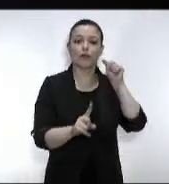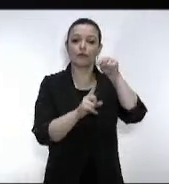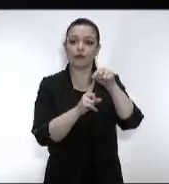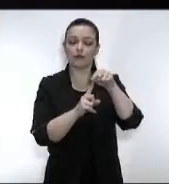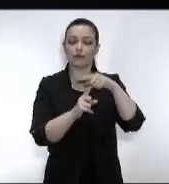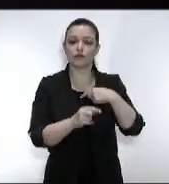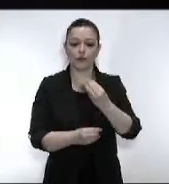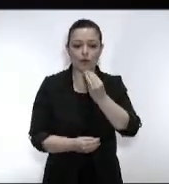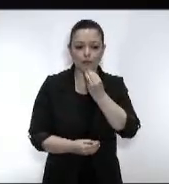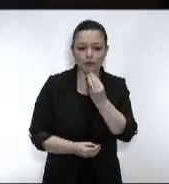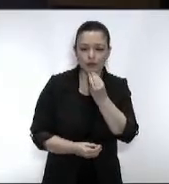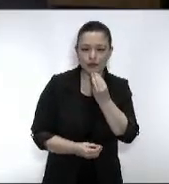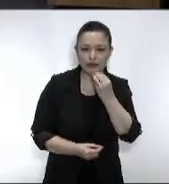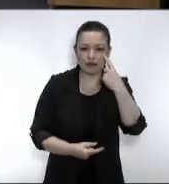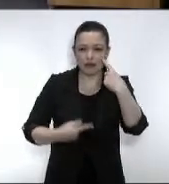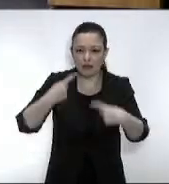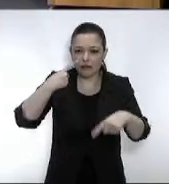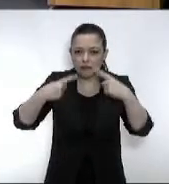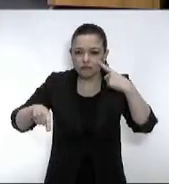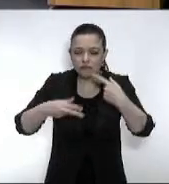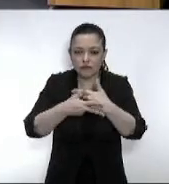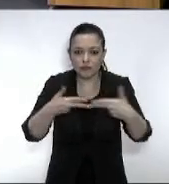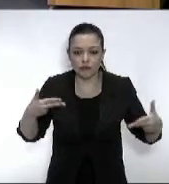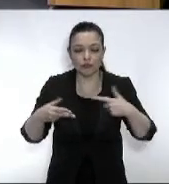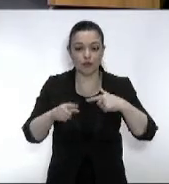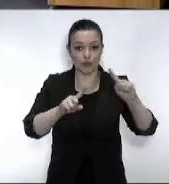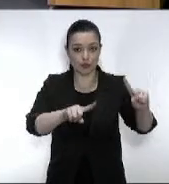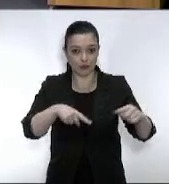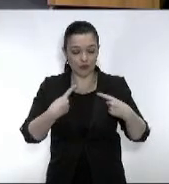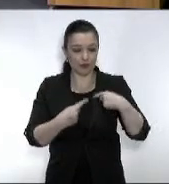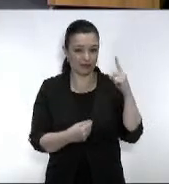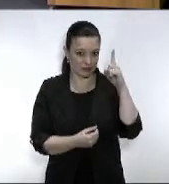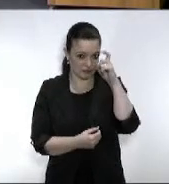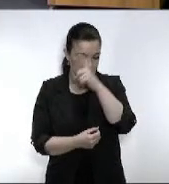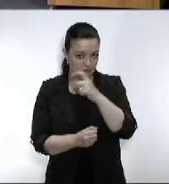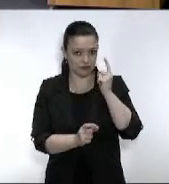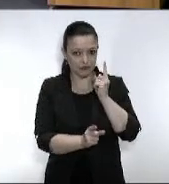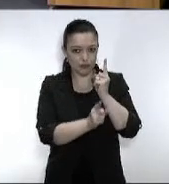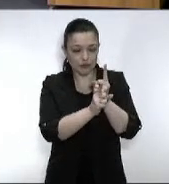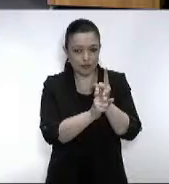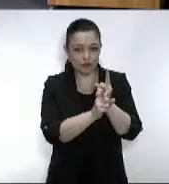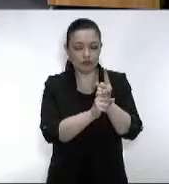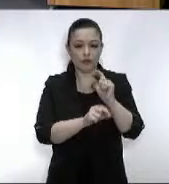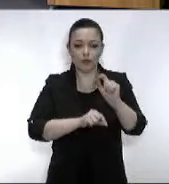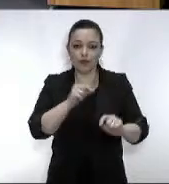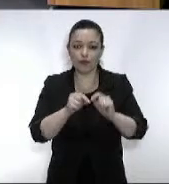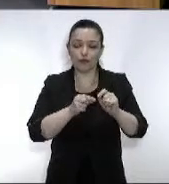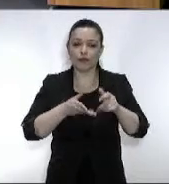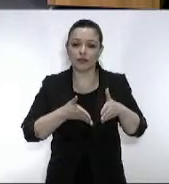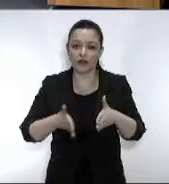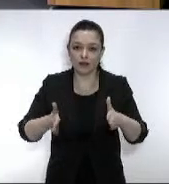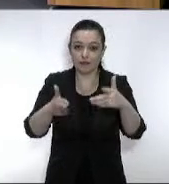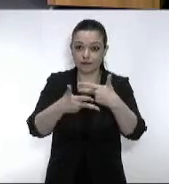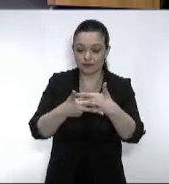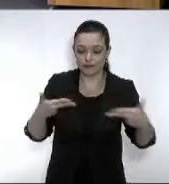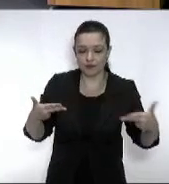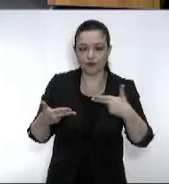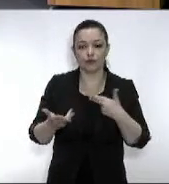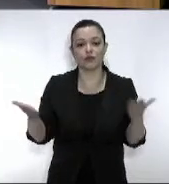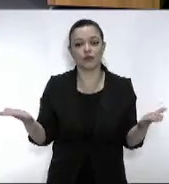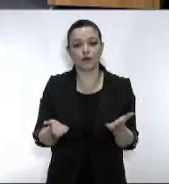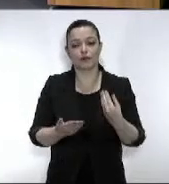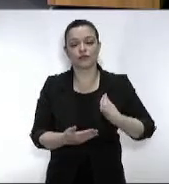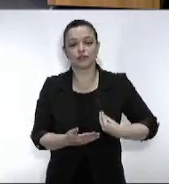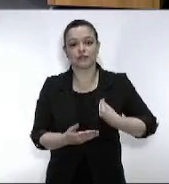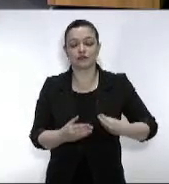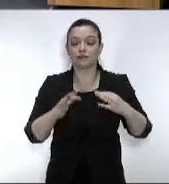You have adopted opportunities, you have faced challenges and the obstacles that you have found in the way or on the